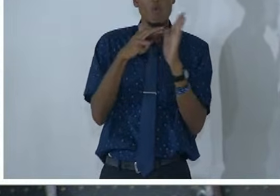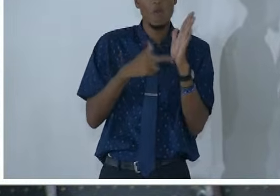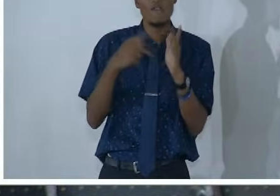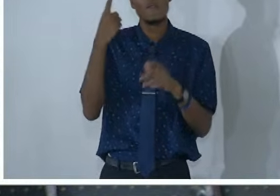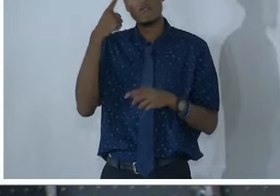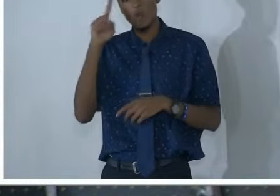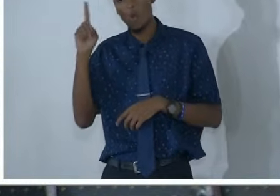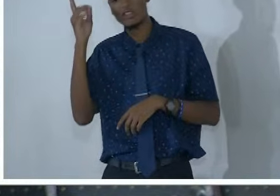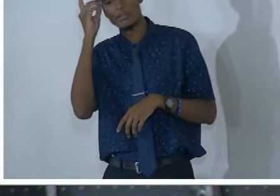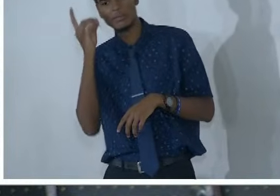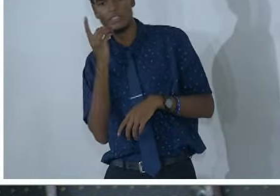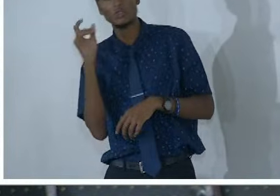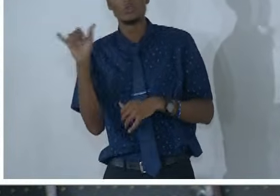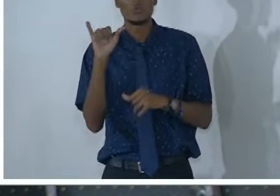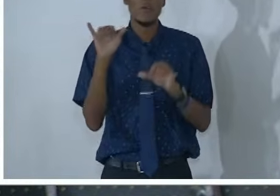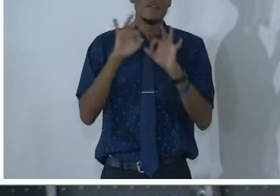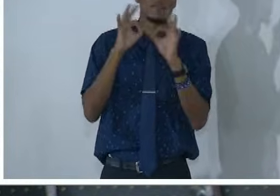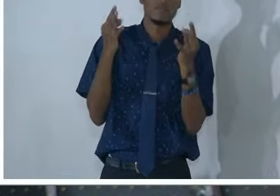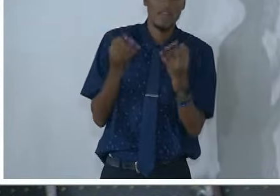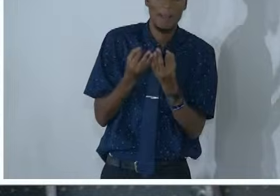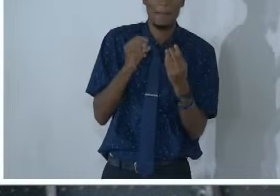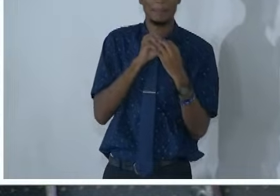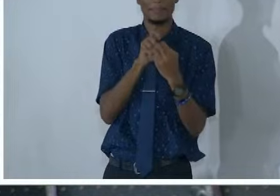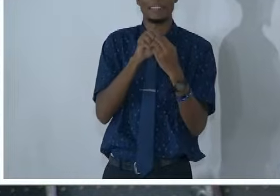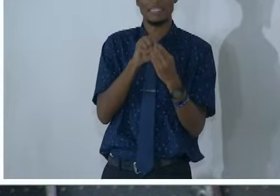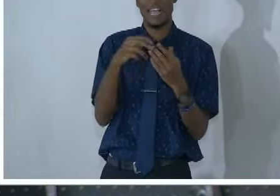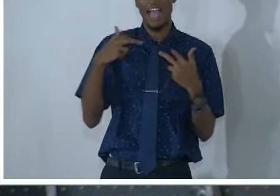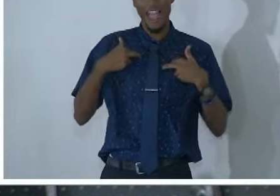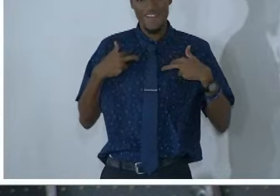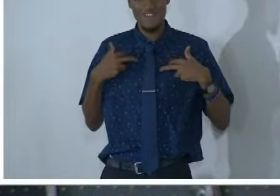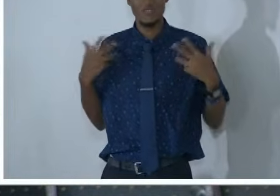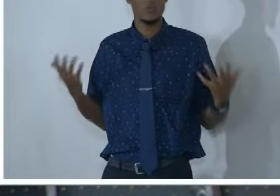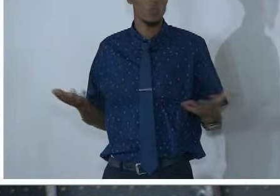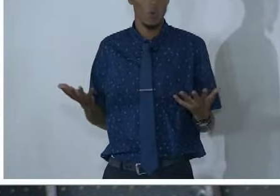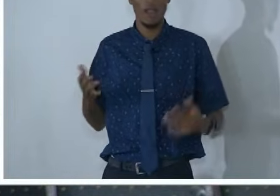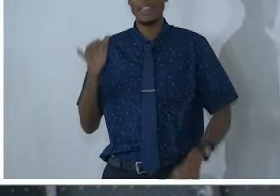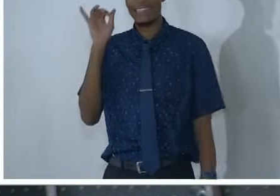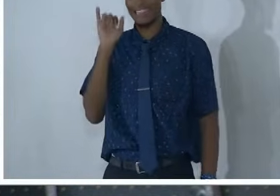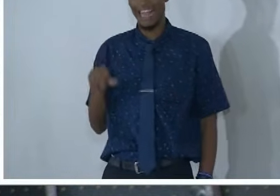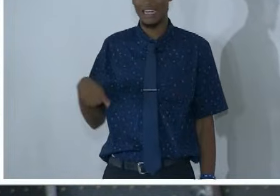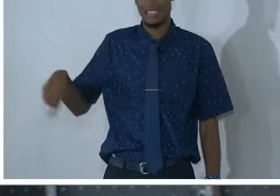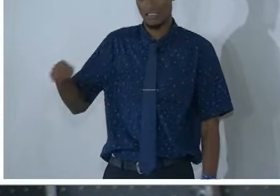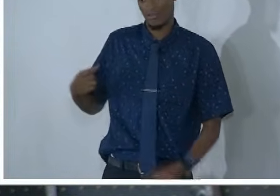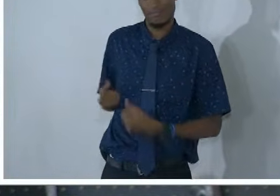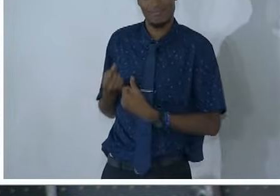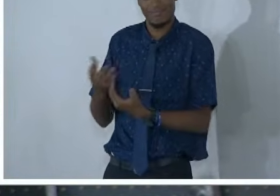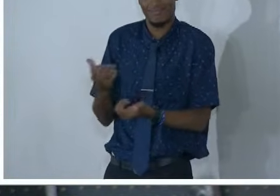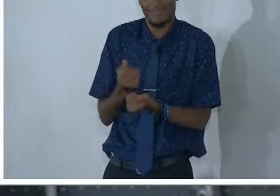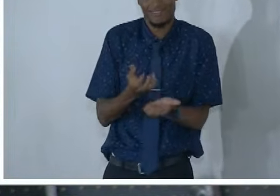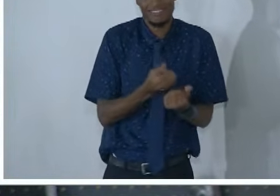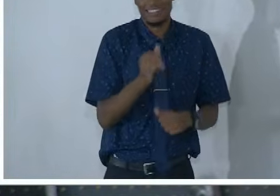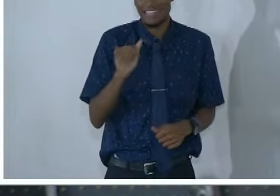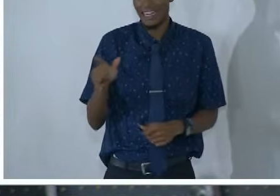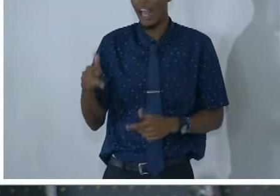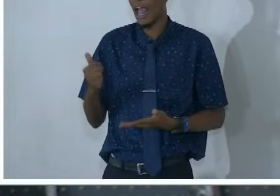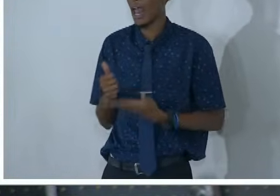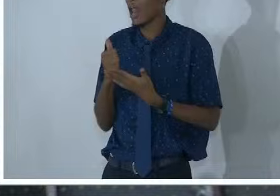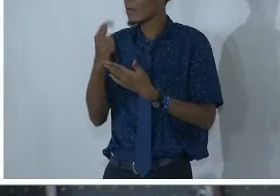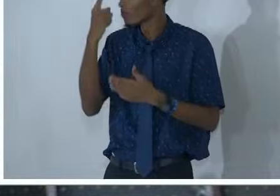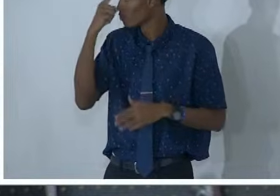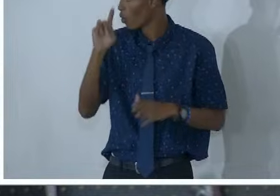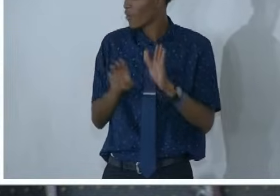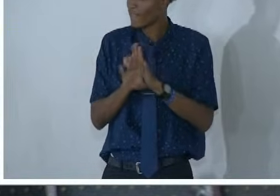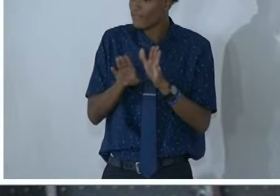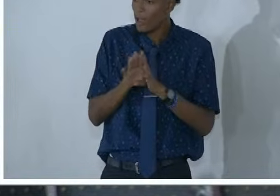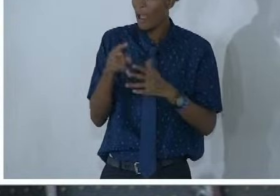family mediation measures. These provisions, Mr. Speaker, facilitates the development of accessible